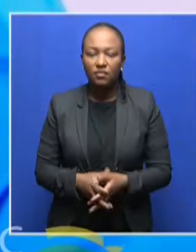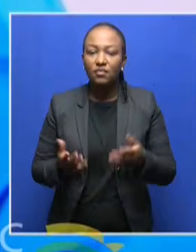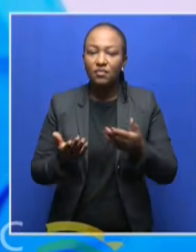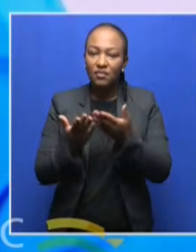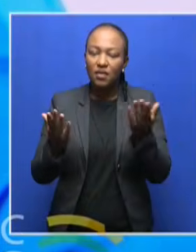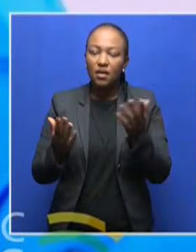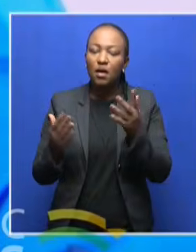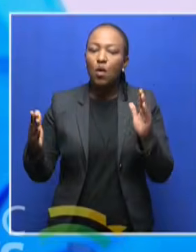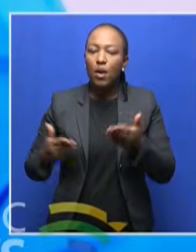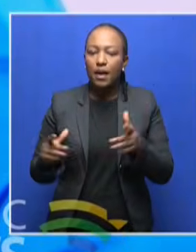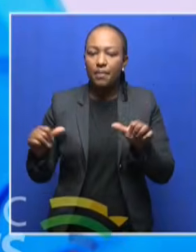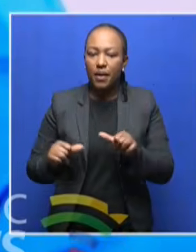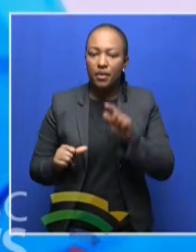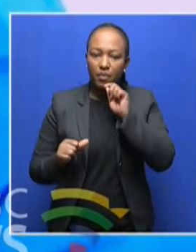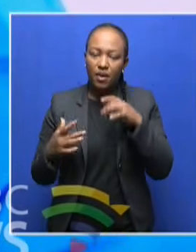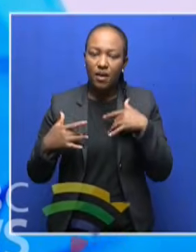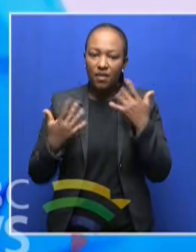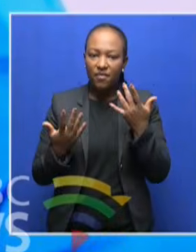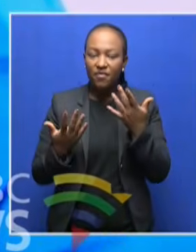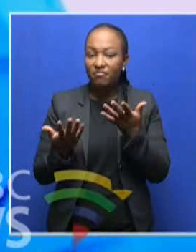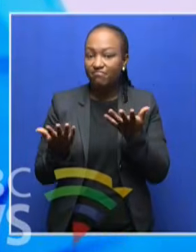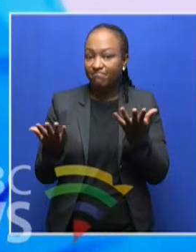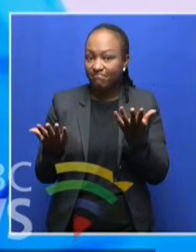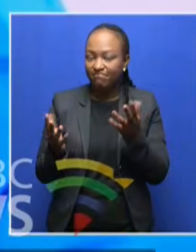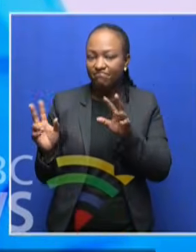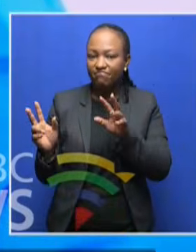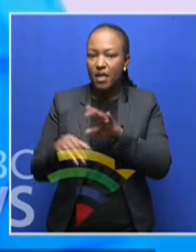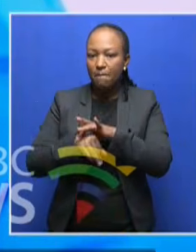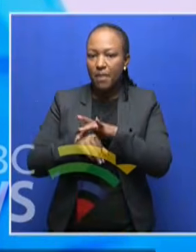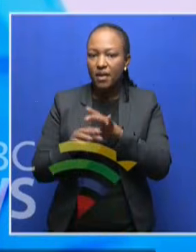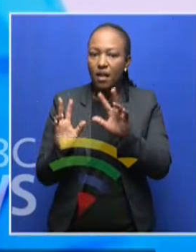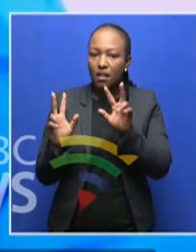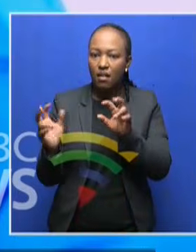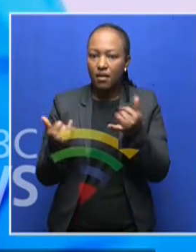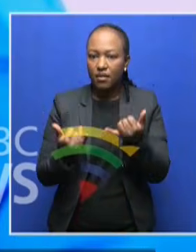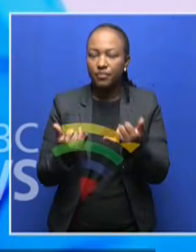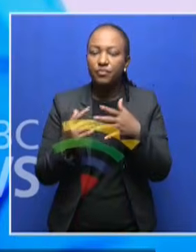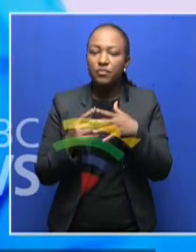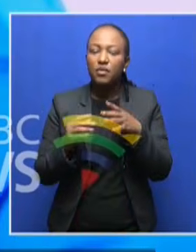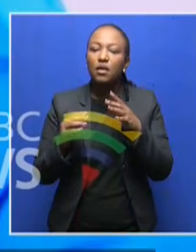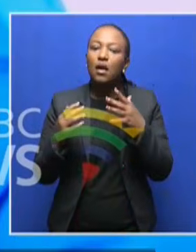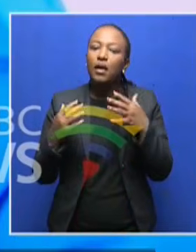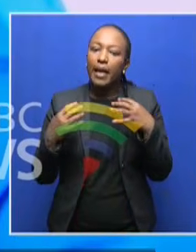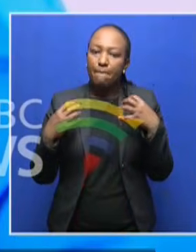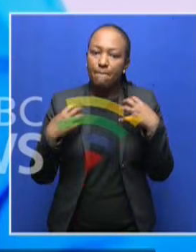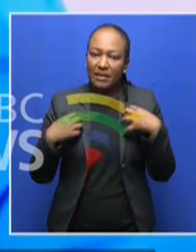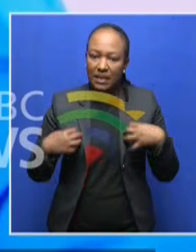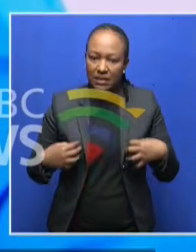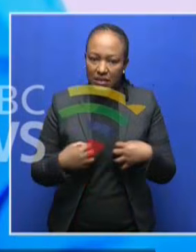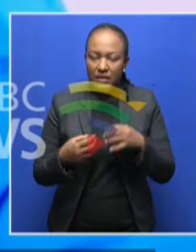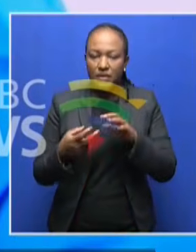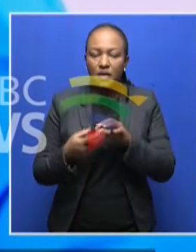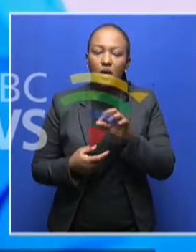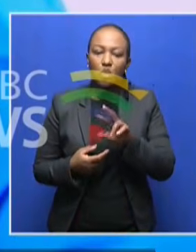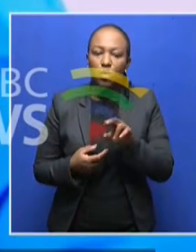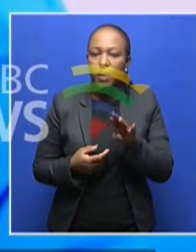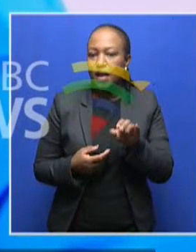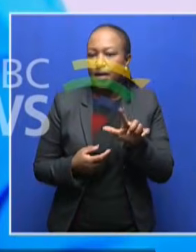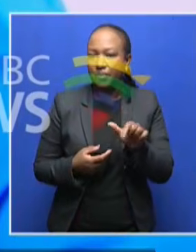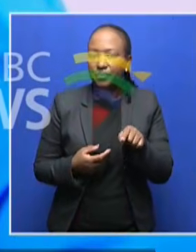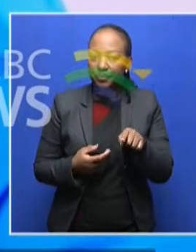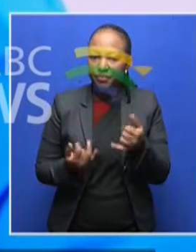On to a very important subject now. Outbreaks of measles, rubella and other preventable diseases are